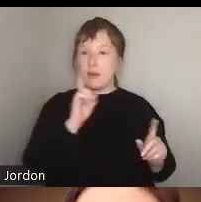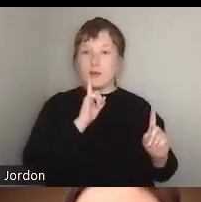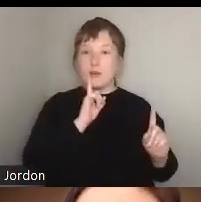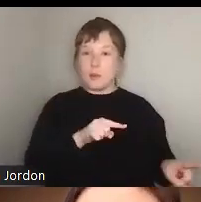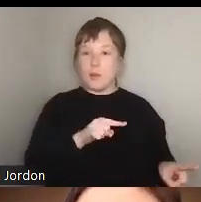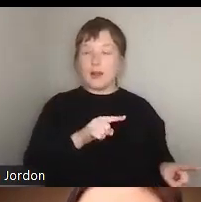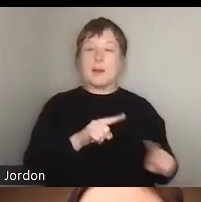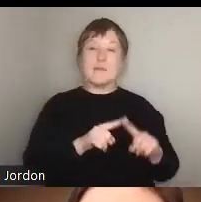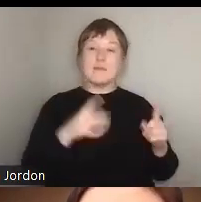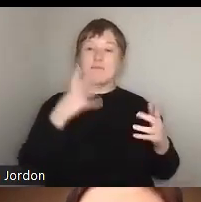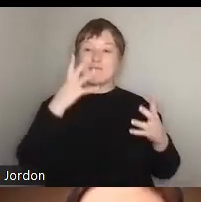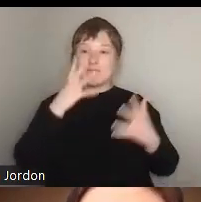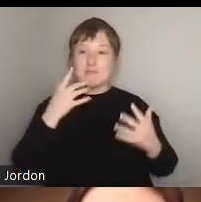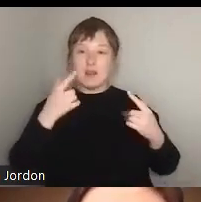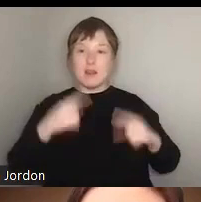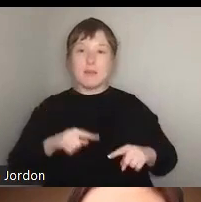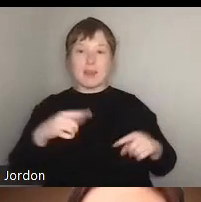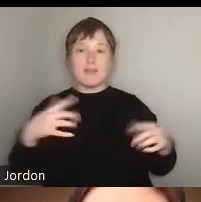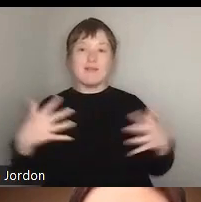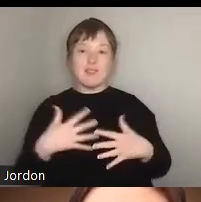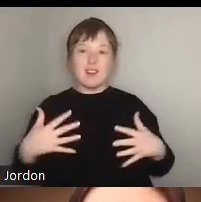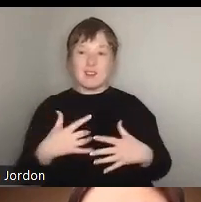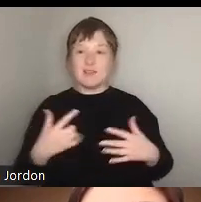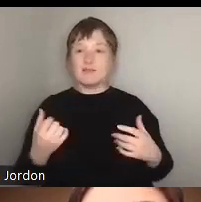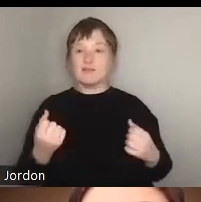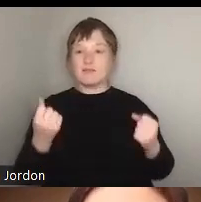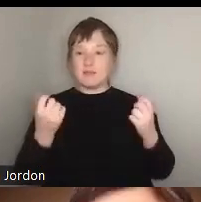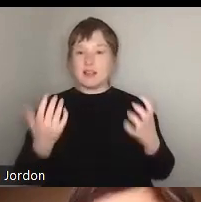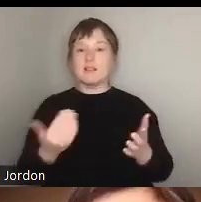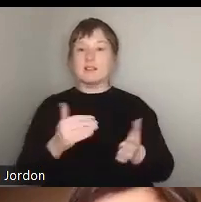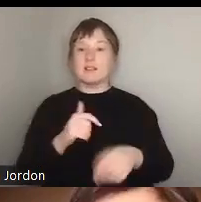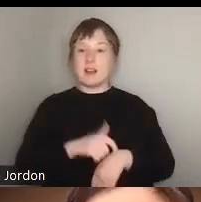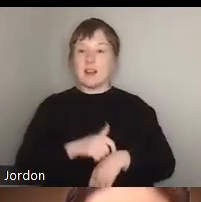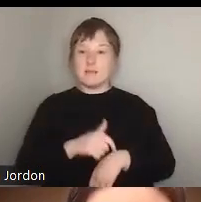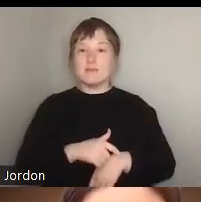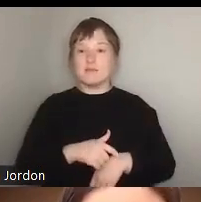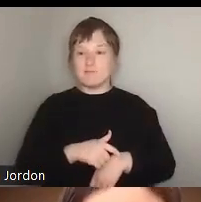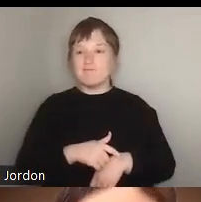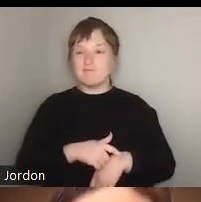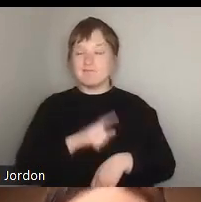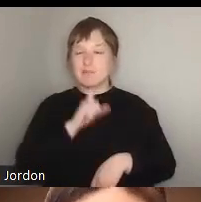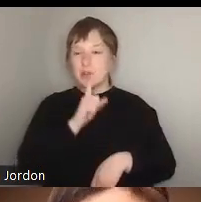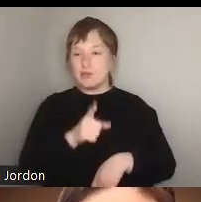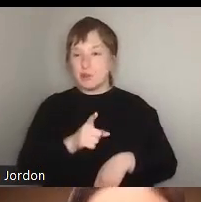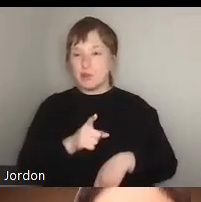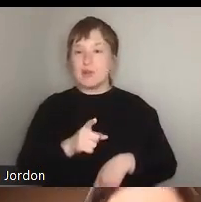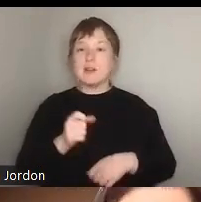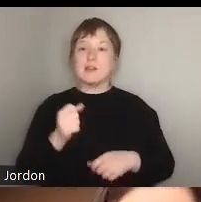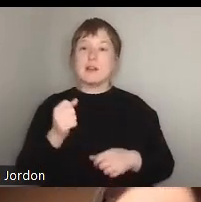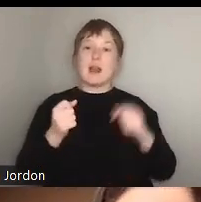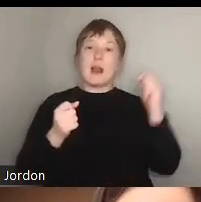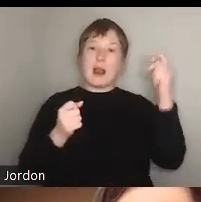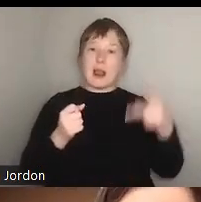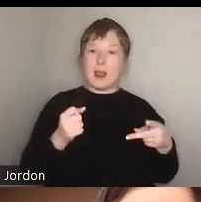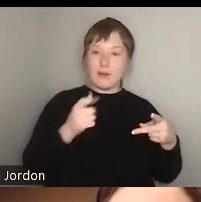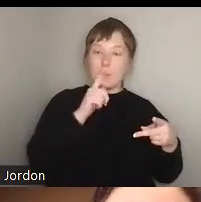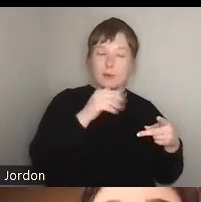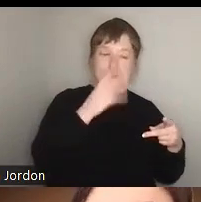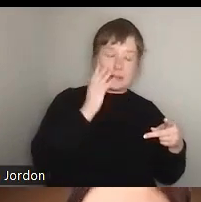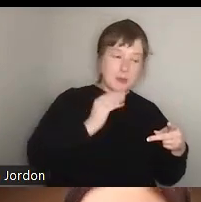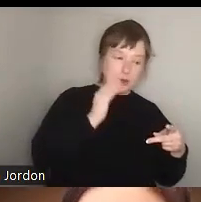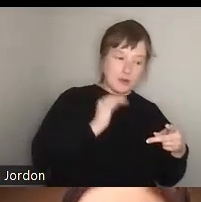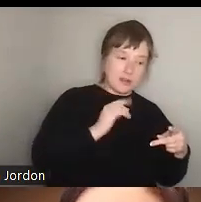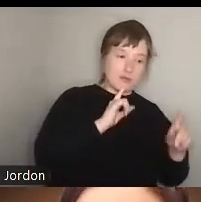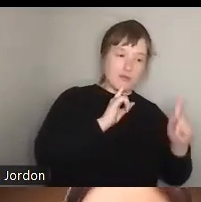is that the people that had that fear, a lot of times that ended up being true, because so half of the people who did experience it ended